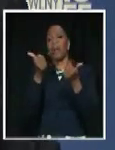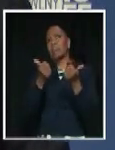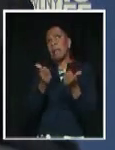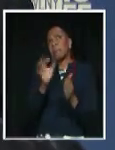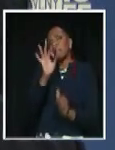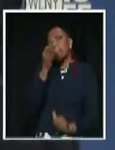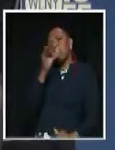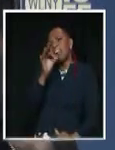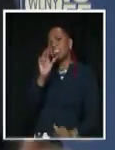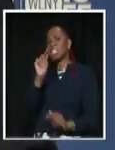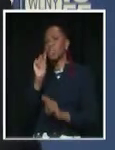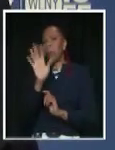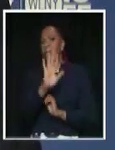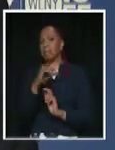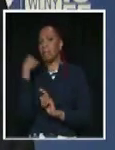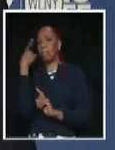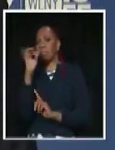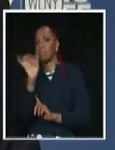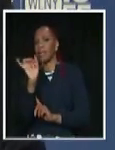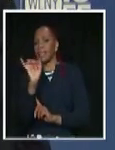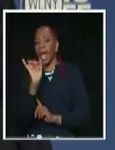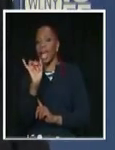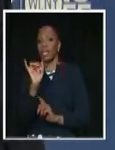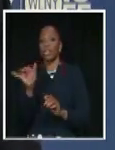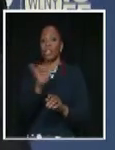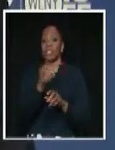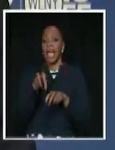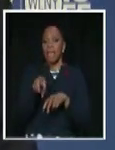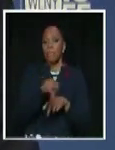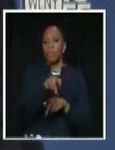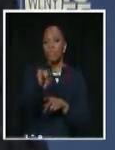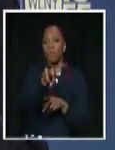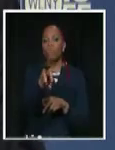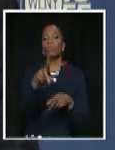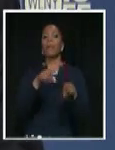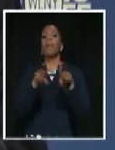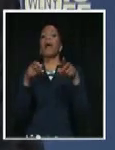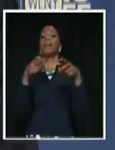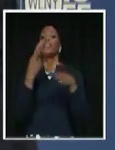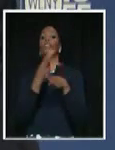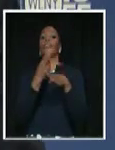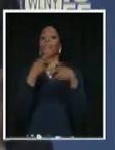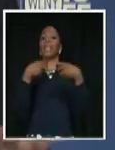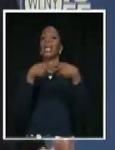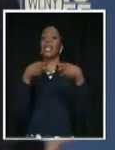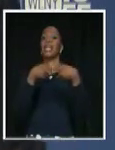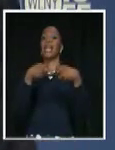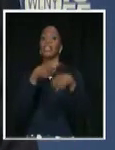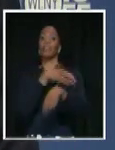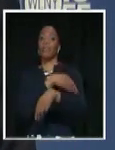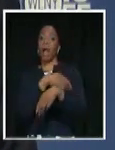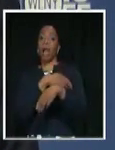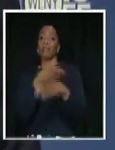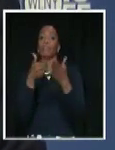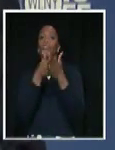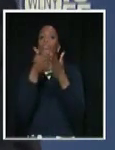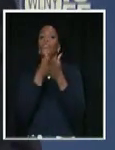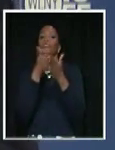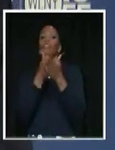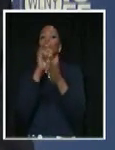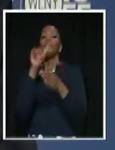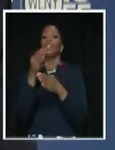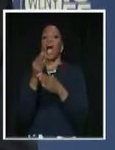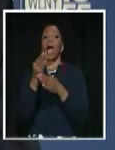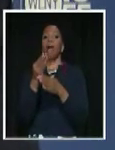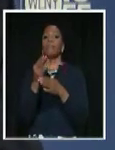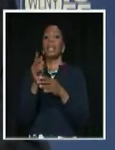1920s and 30s, would cover the same routes, but would go with electric power. Those new jobs in our thriving tourist industry, I would